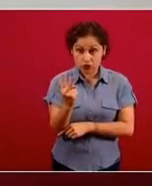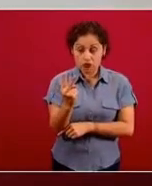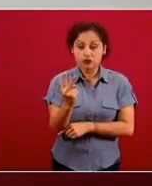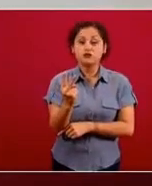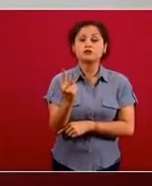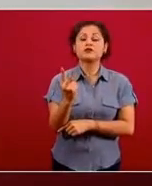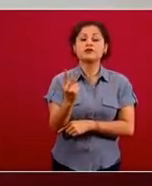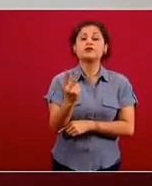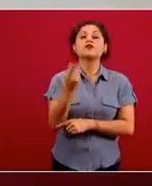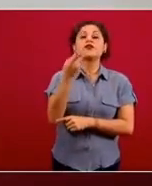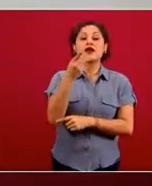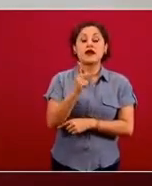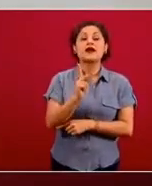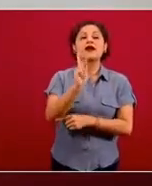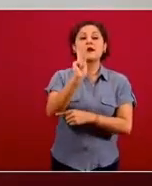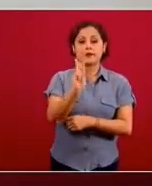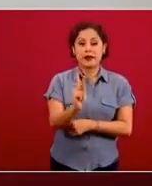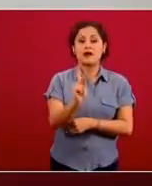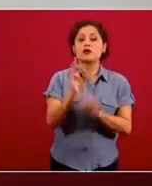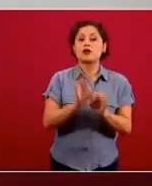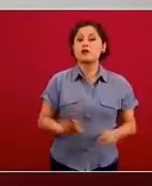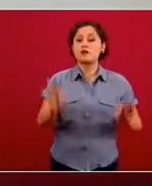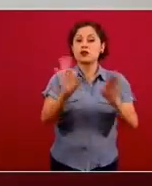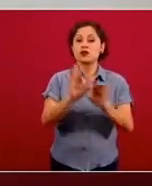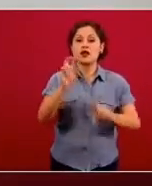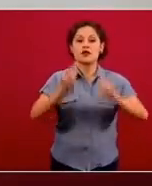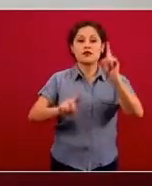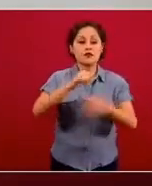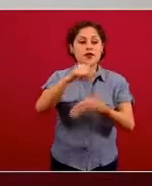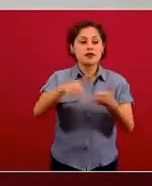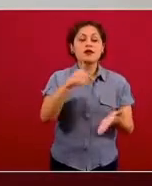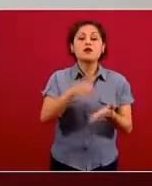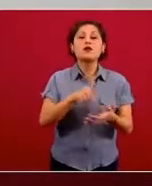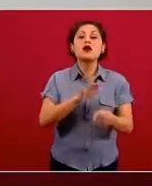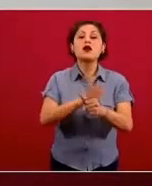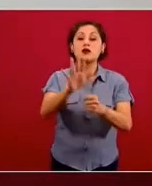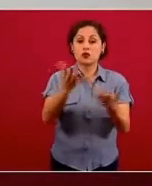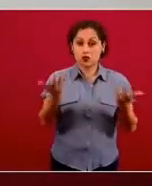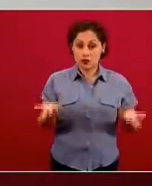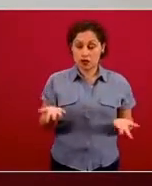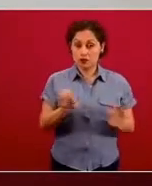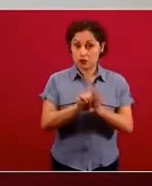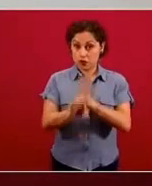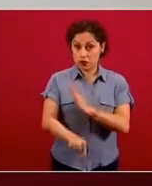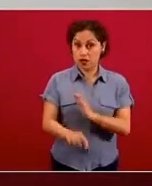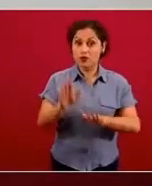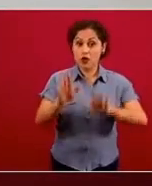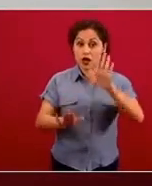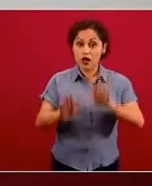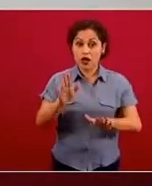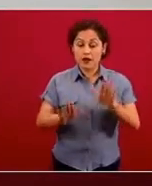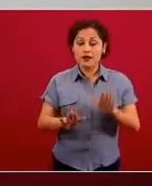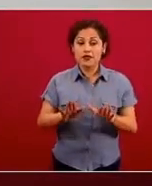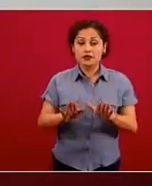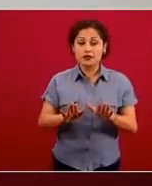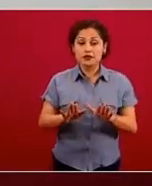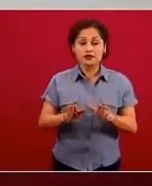inhumation, these are safe. It's important to think about where we are. There are places where it's